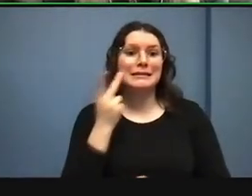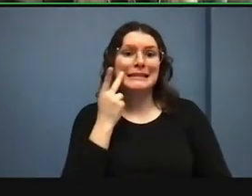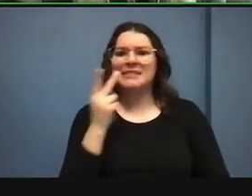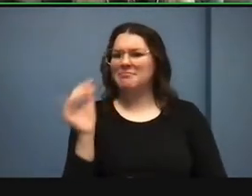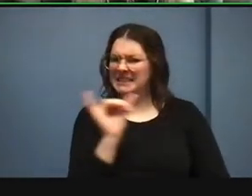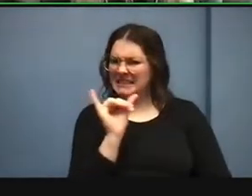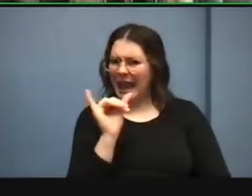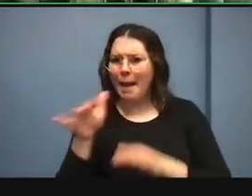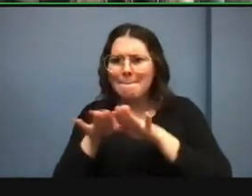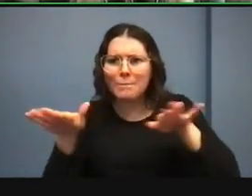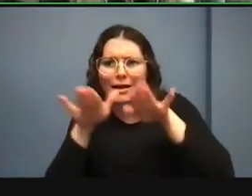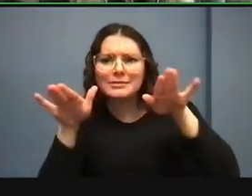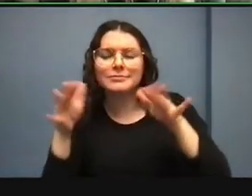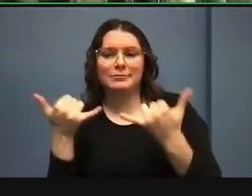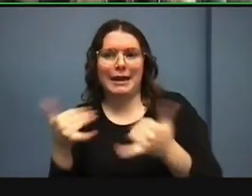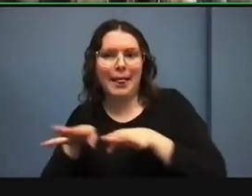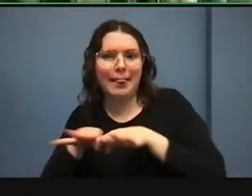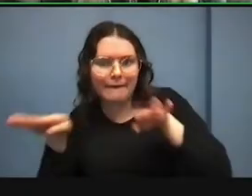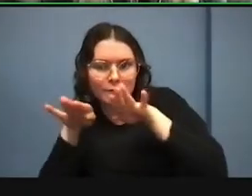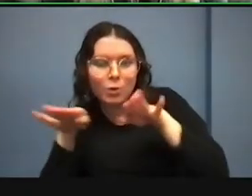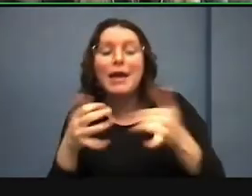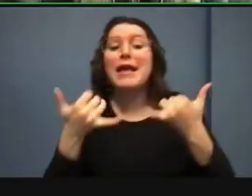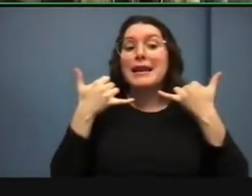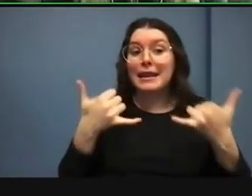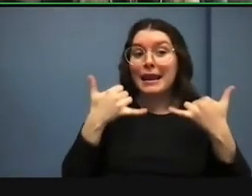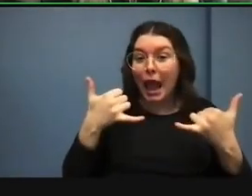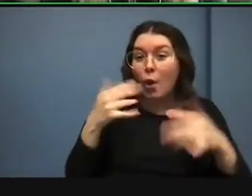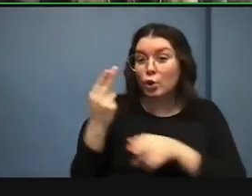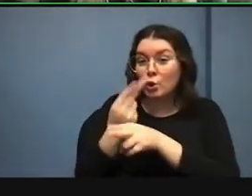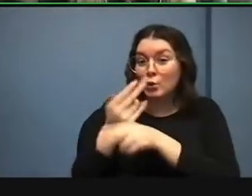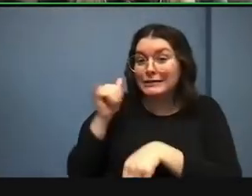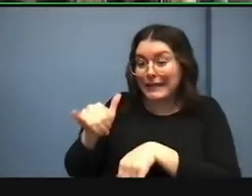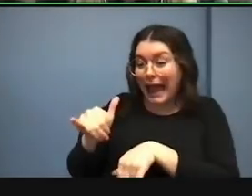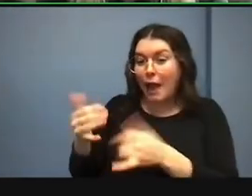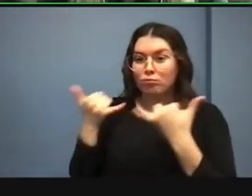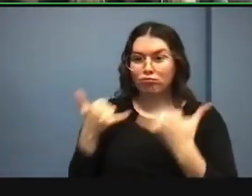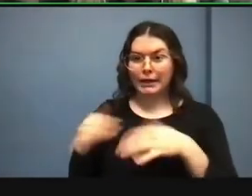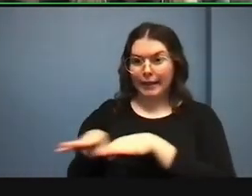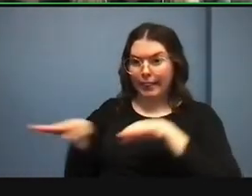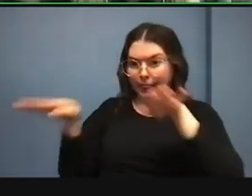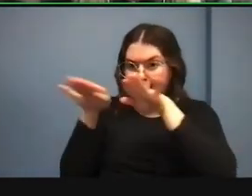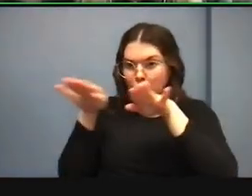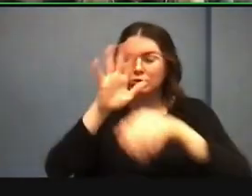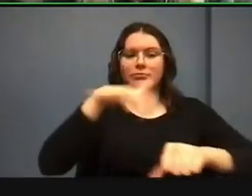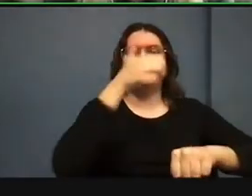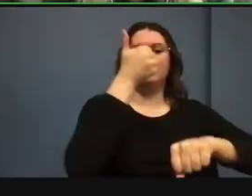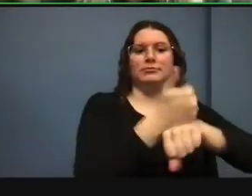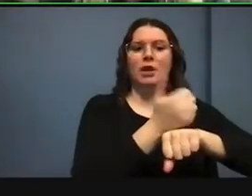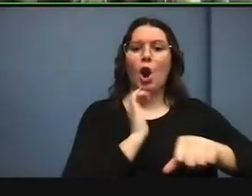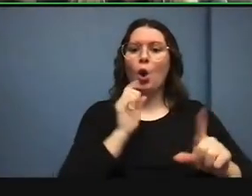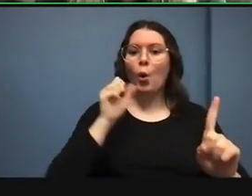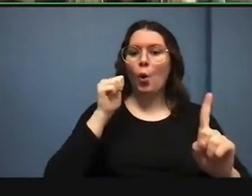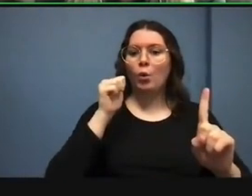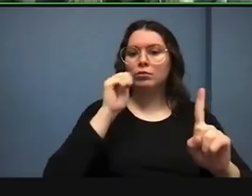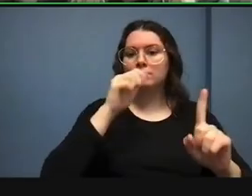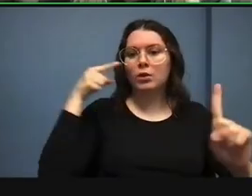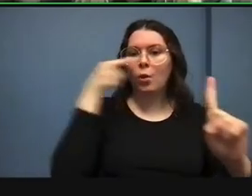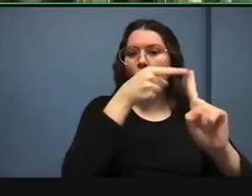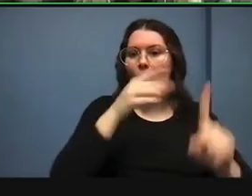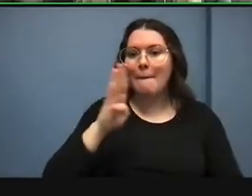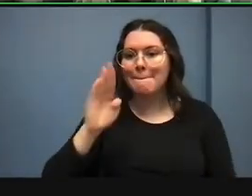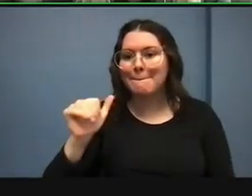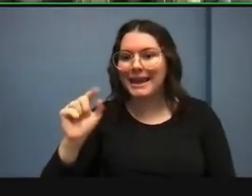level. Now we are going to use that present level to establish our goal baseline. When we look